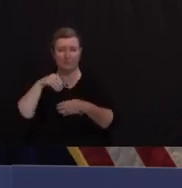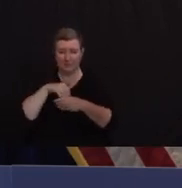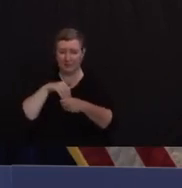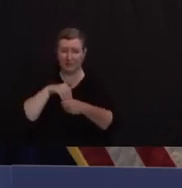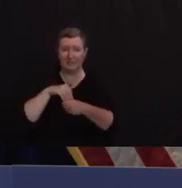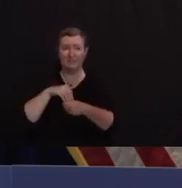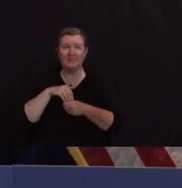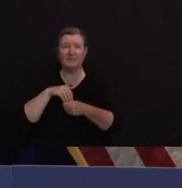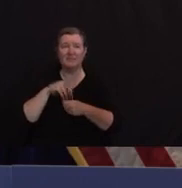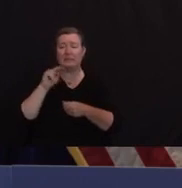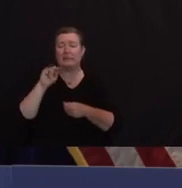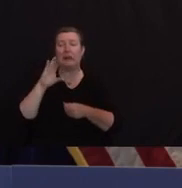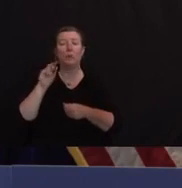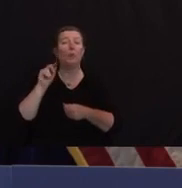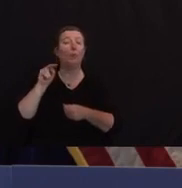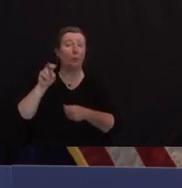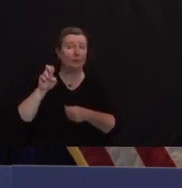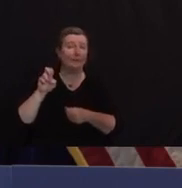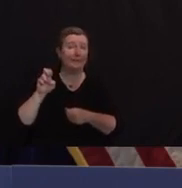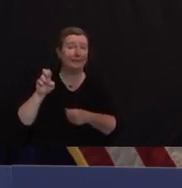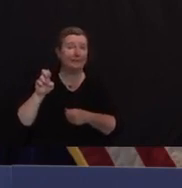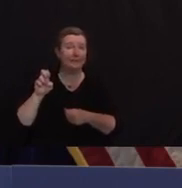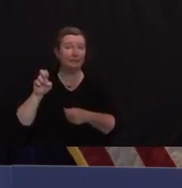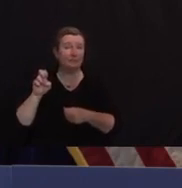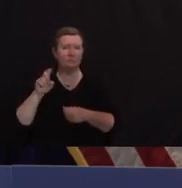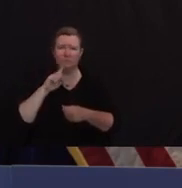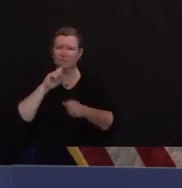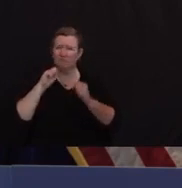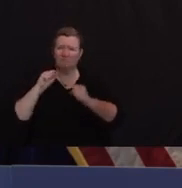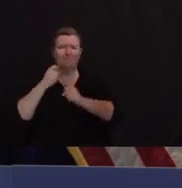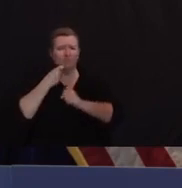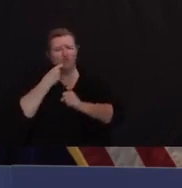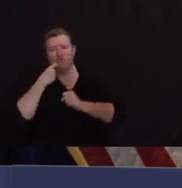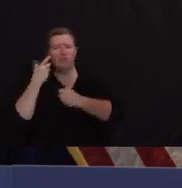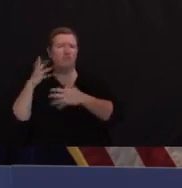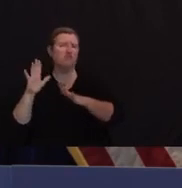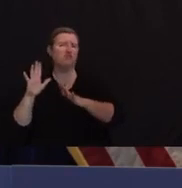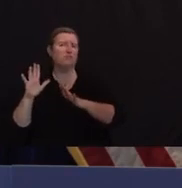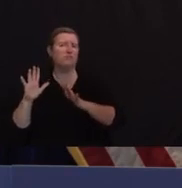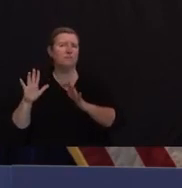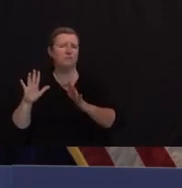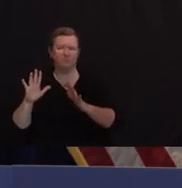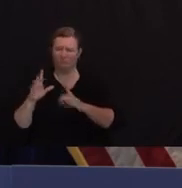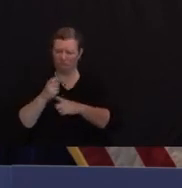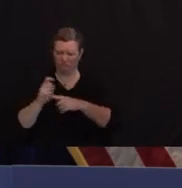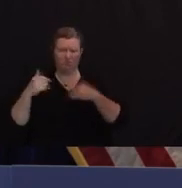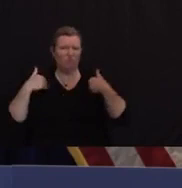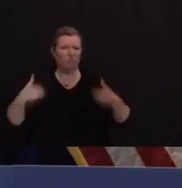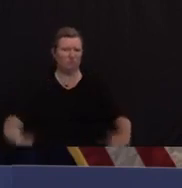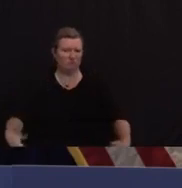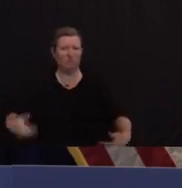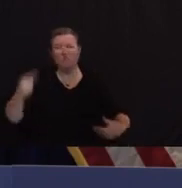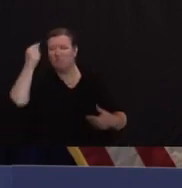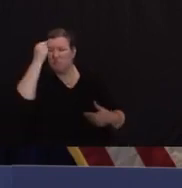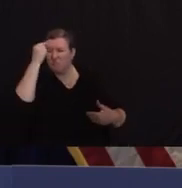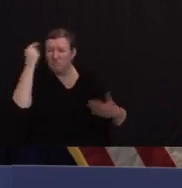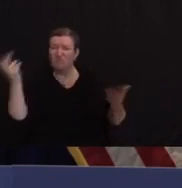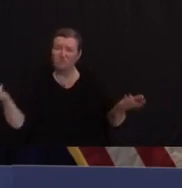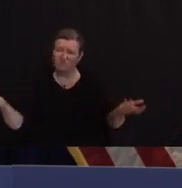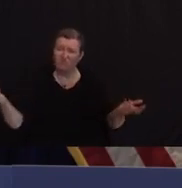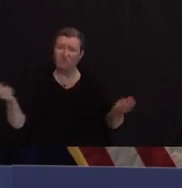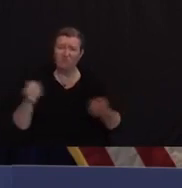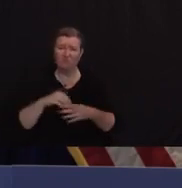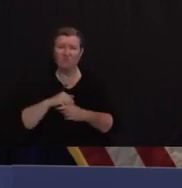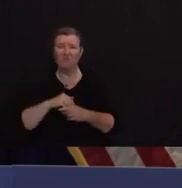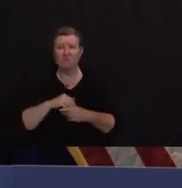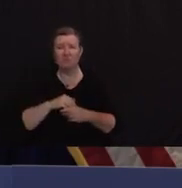addictive substance and can harm the developing adolescent brain. Finally, students should wear helmets and